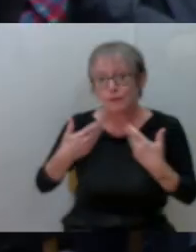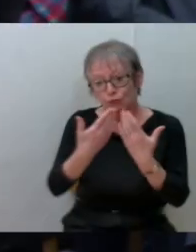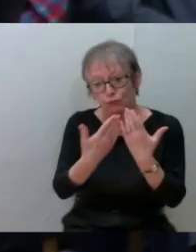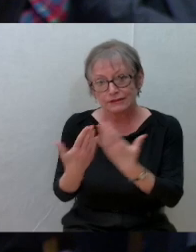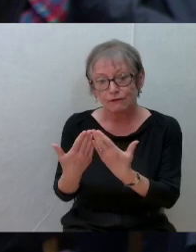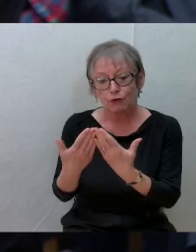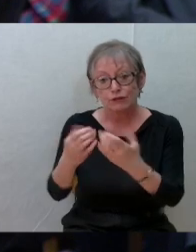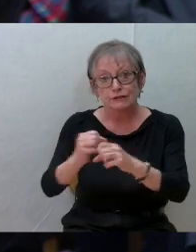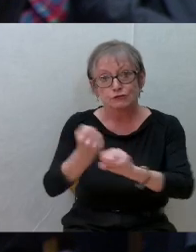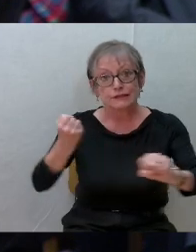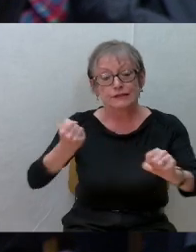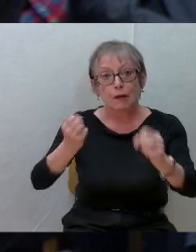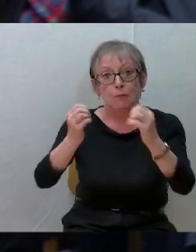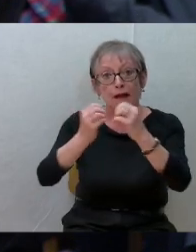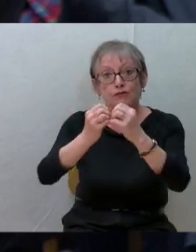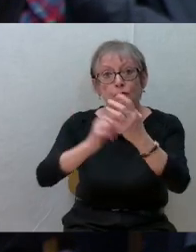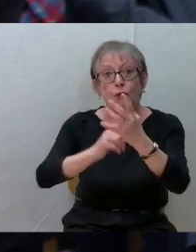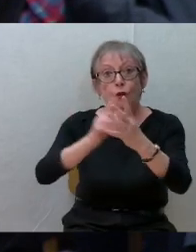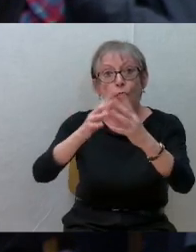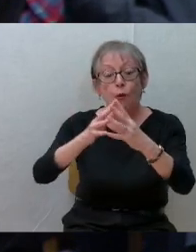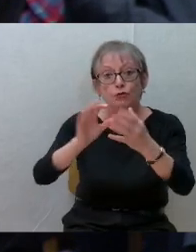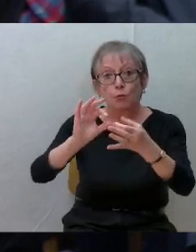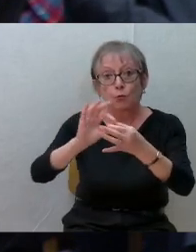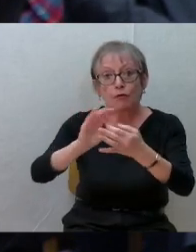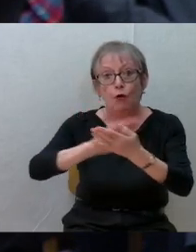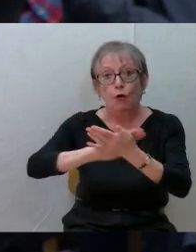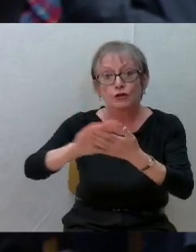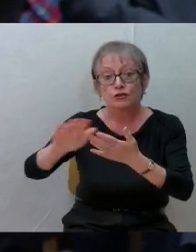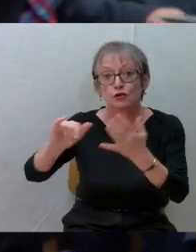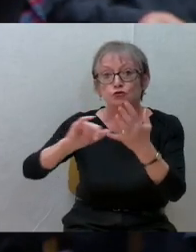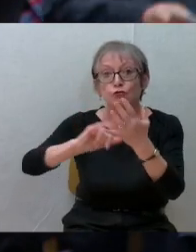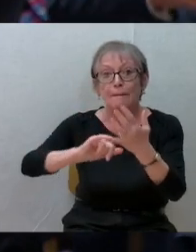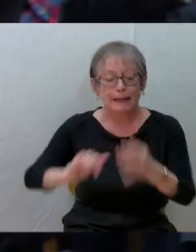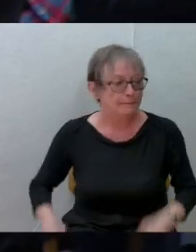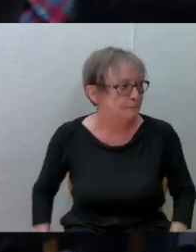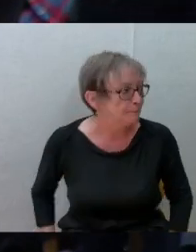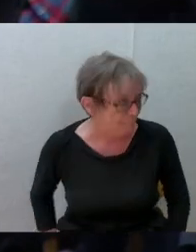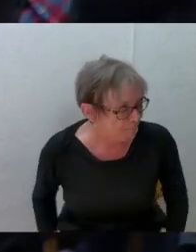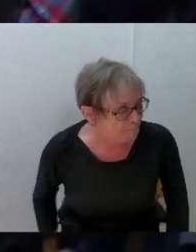of Bachelor of Laws with Honours, Surabi.